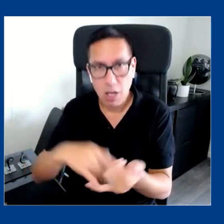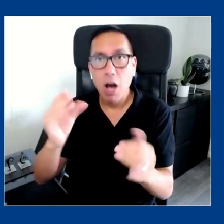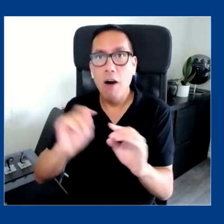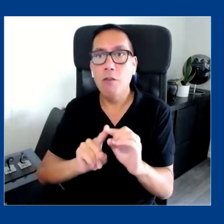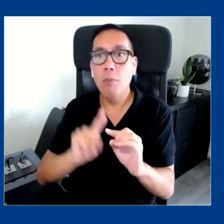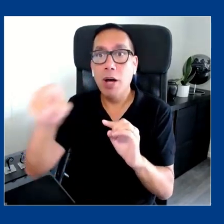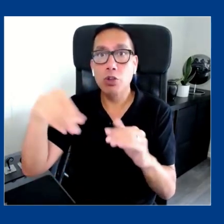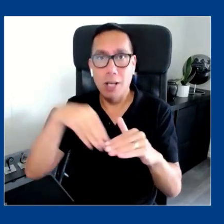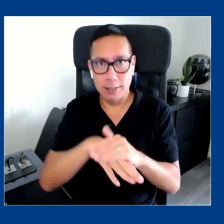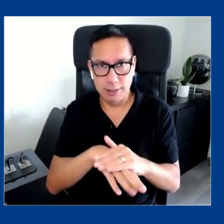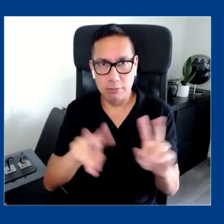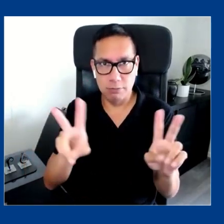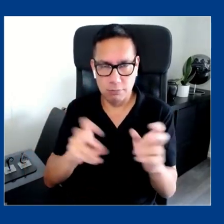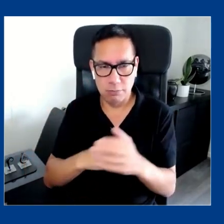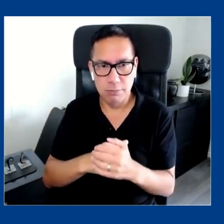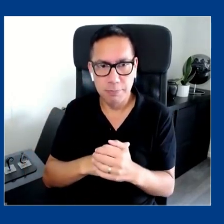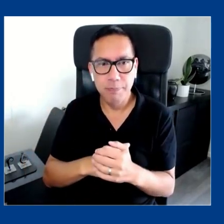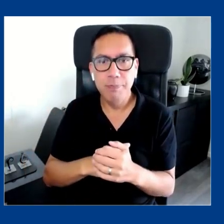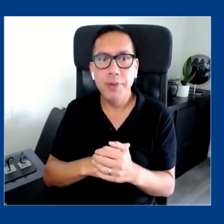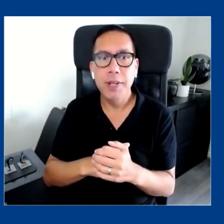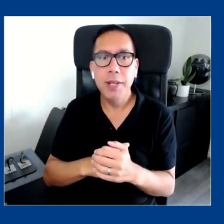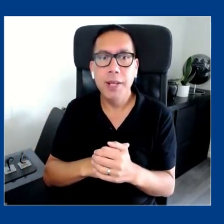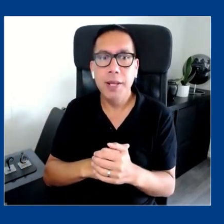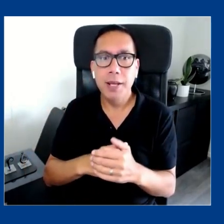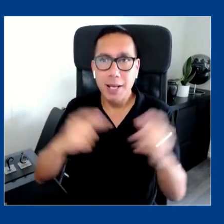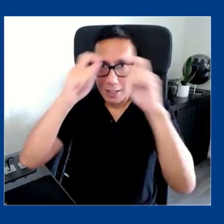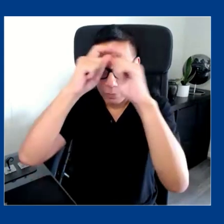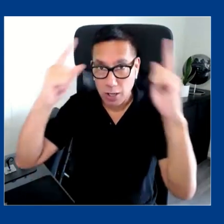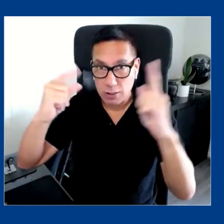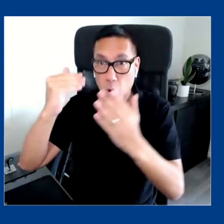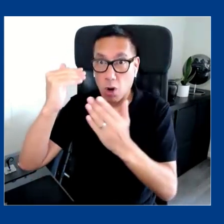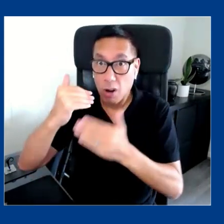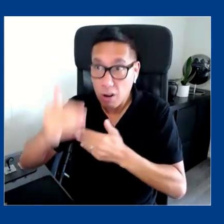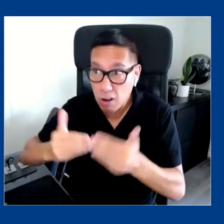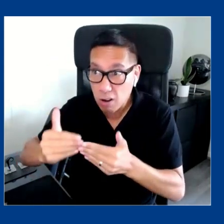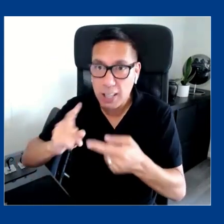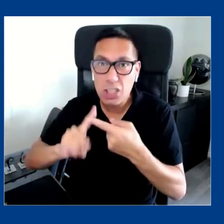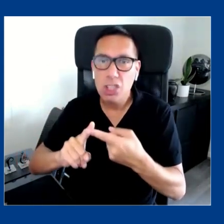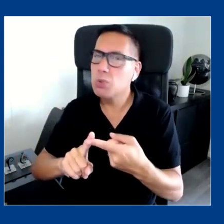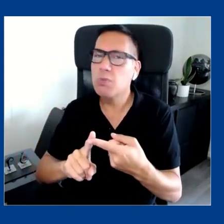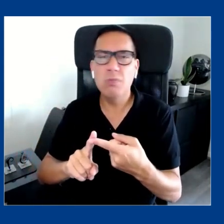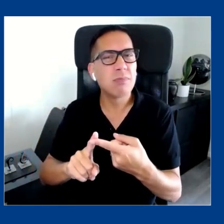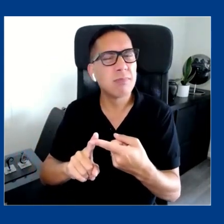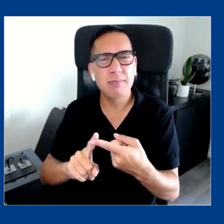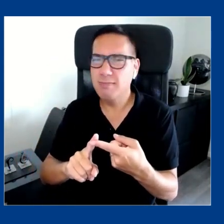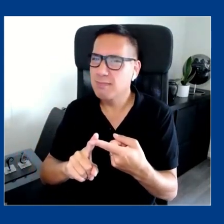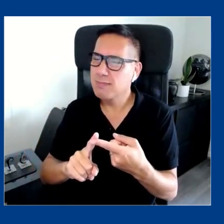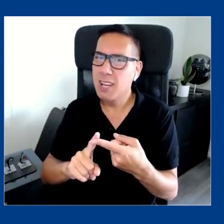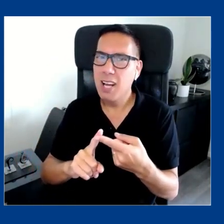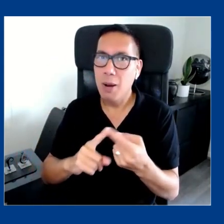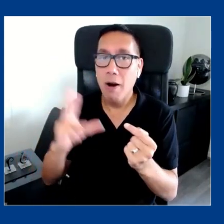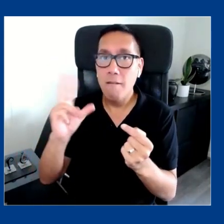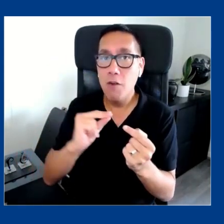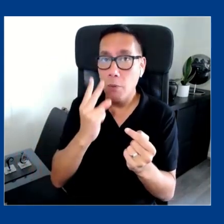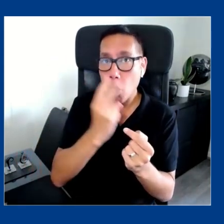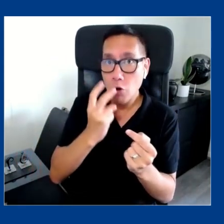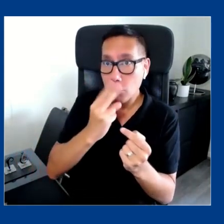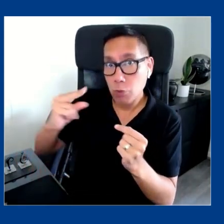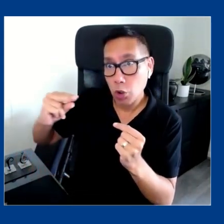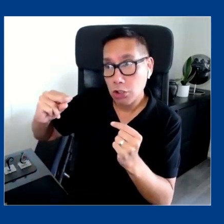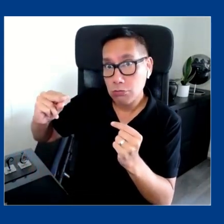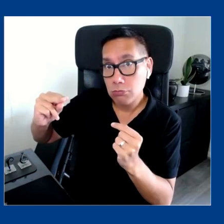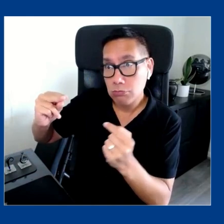The community ritual is no longer practiced in much of the island, although according to oral accounts, it once